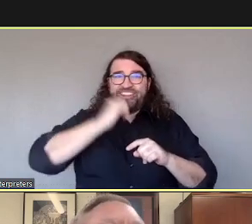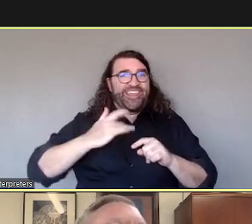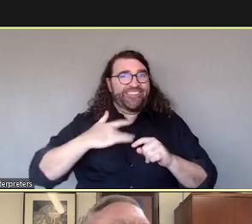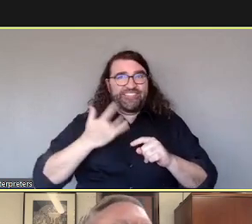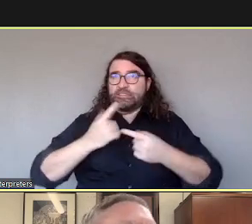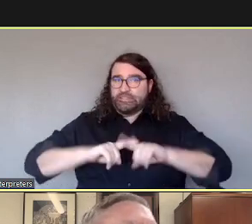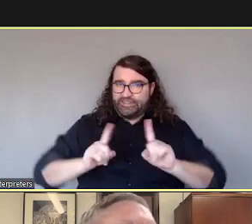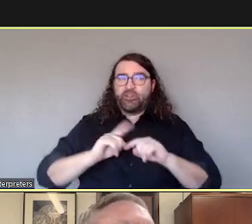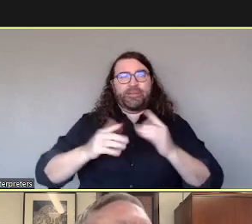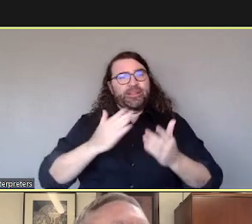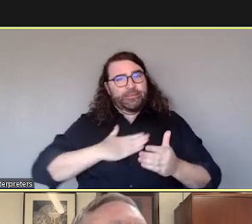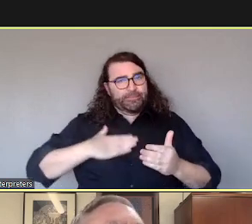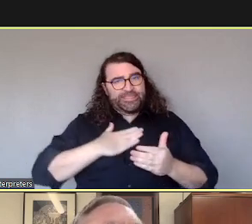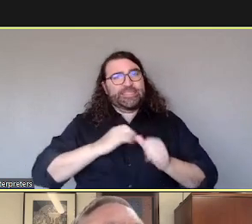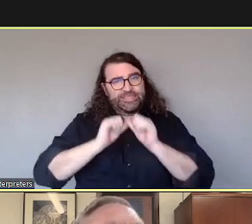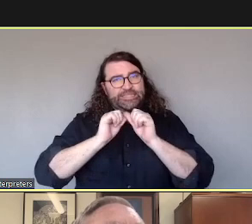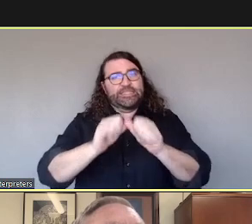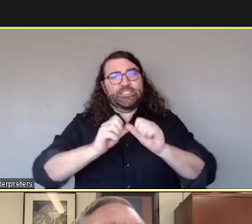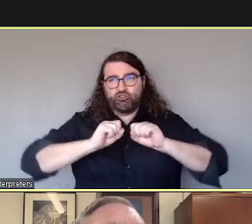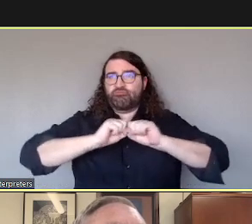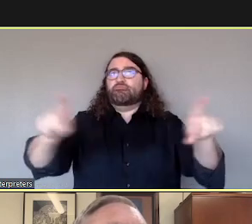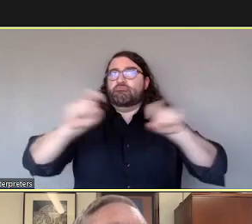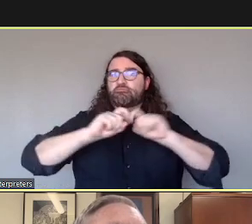getting the word out. We appreciate it. Next slide.